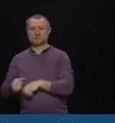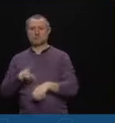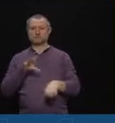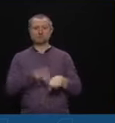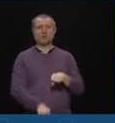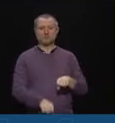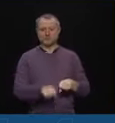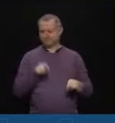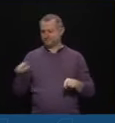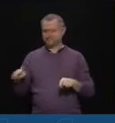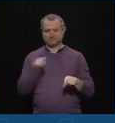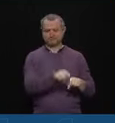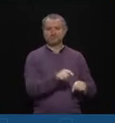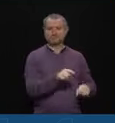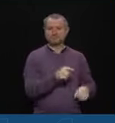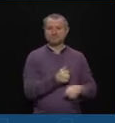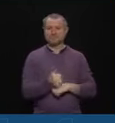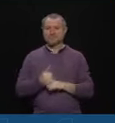in police custody,